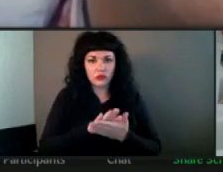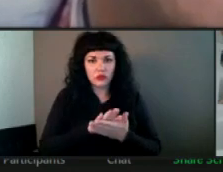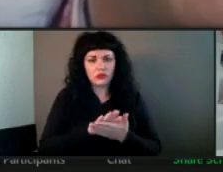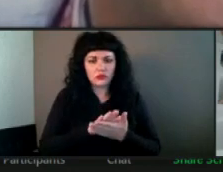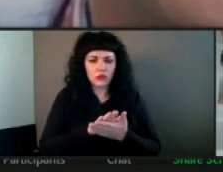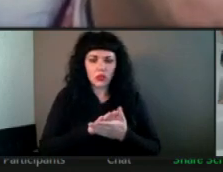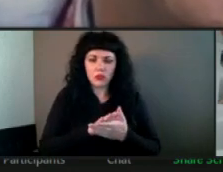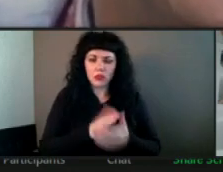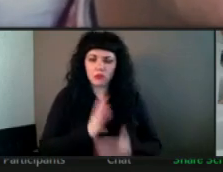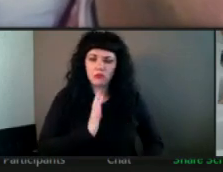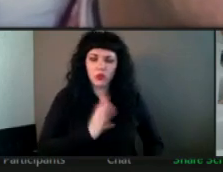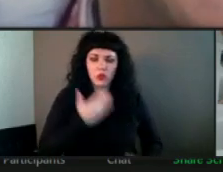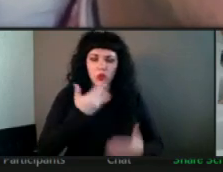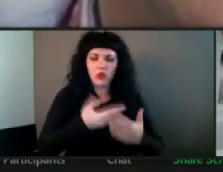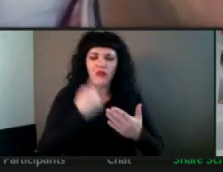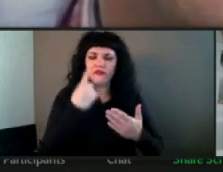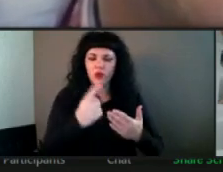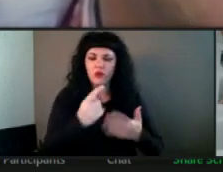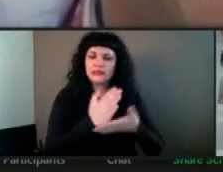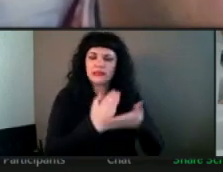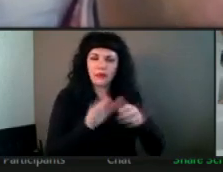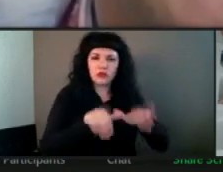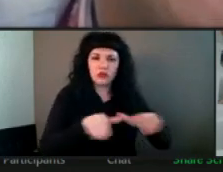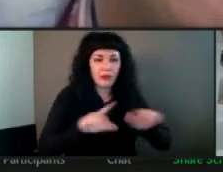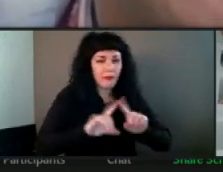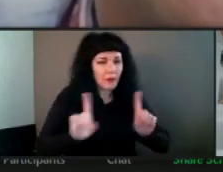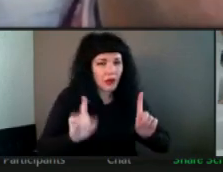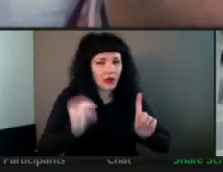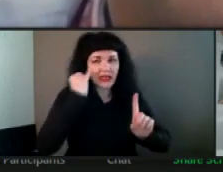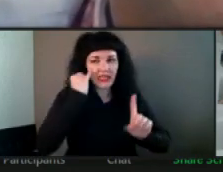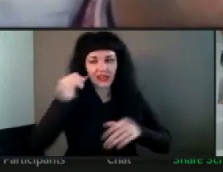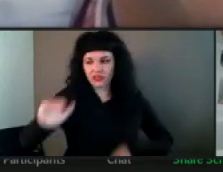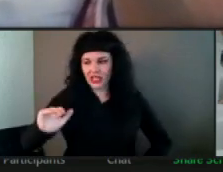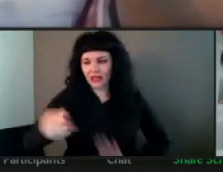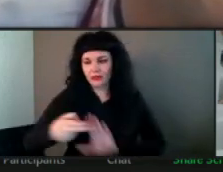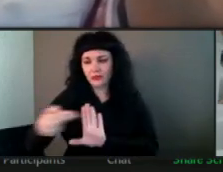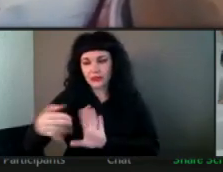the kids with special needs need a little extra support with this.